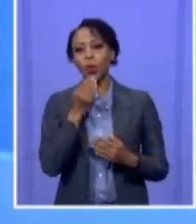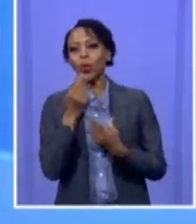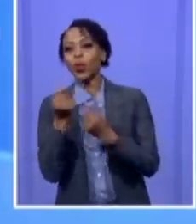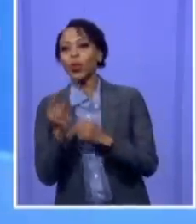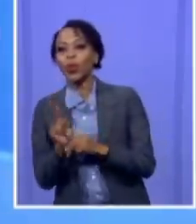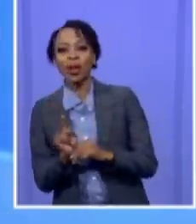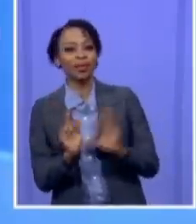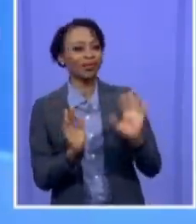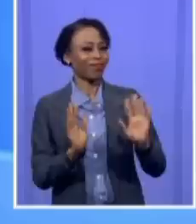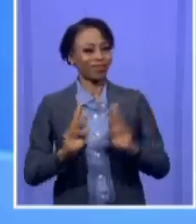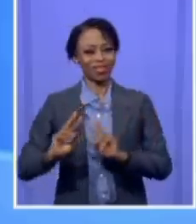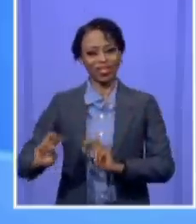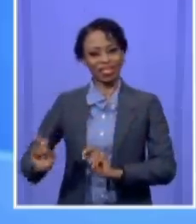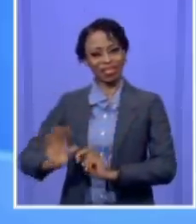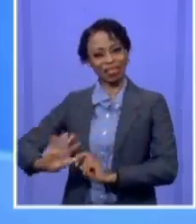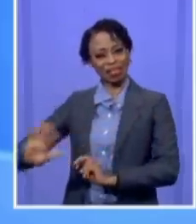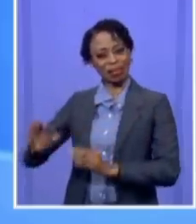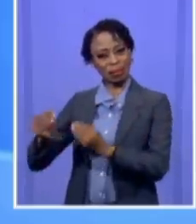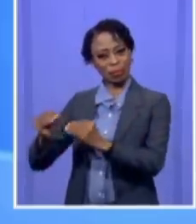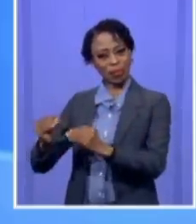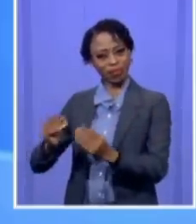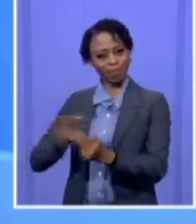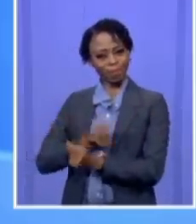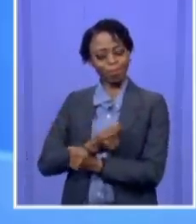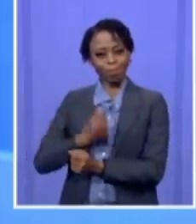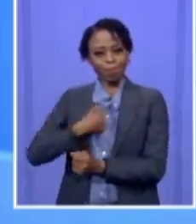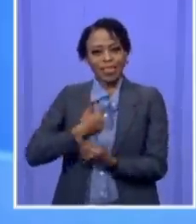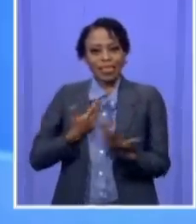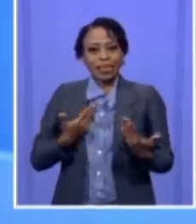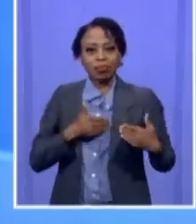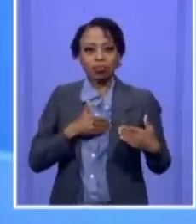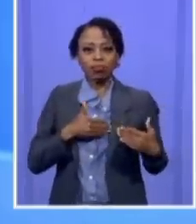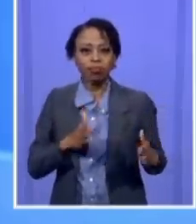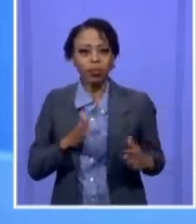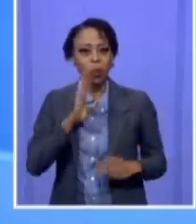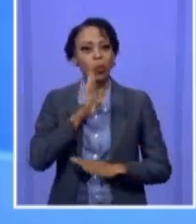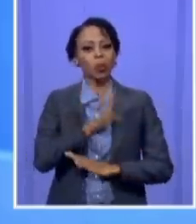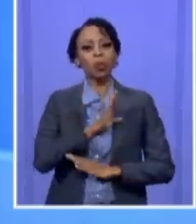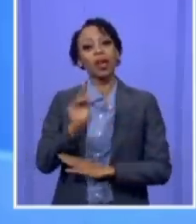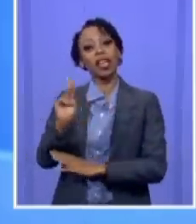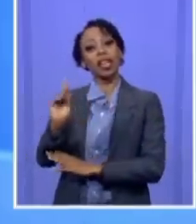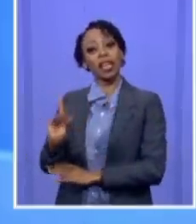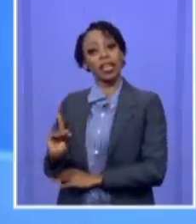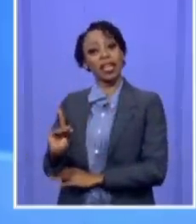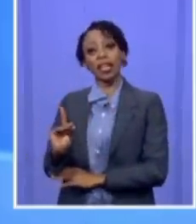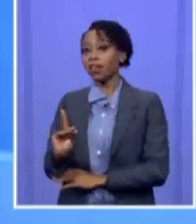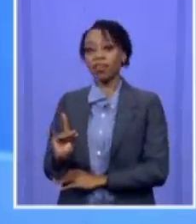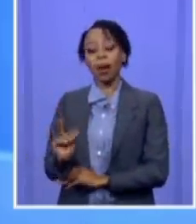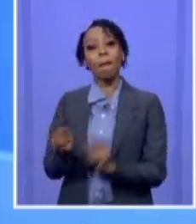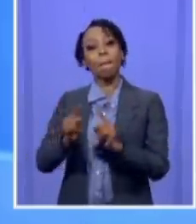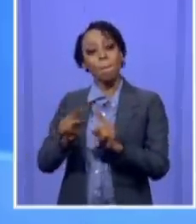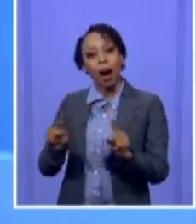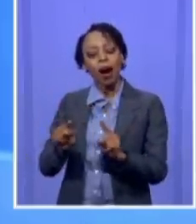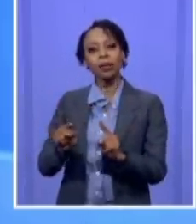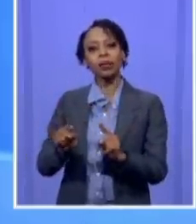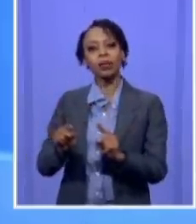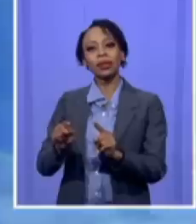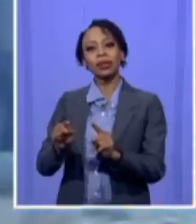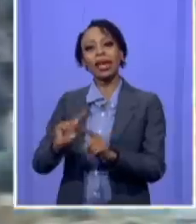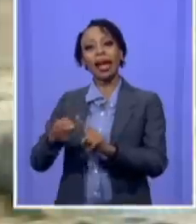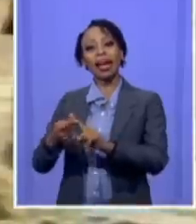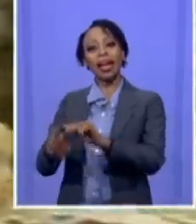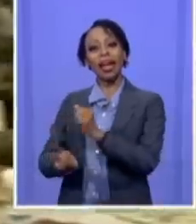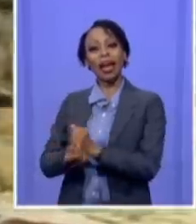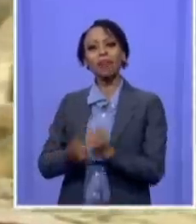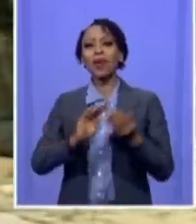Those investigations are underway. Unfortunately, I have not been in Krugersdorp. But what we saw take place there is what communities